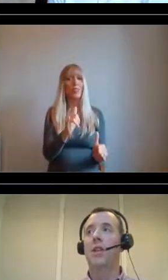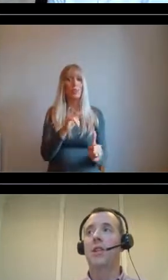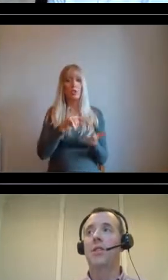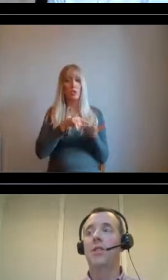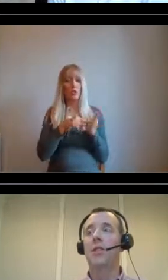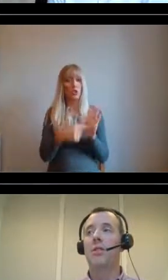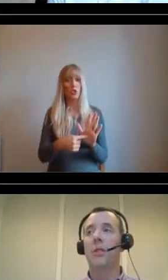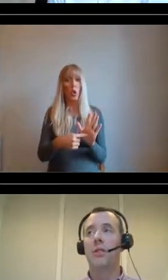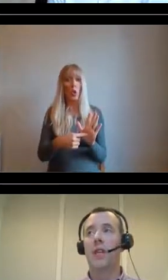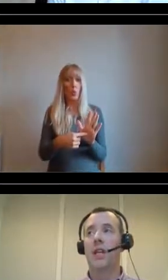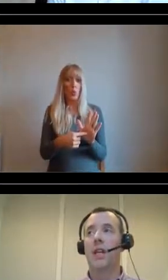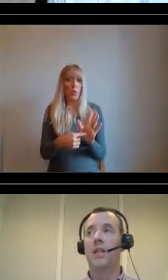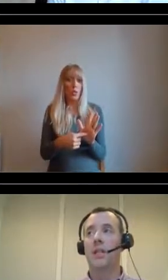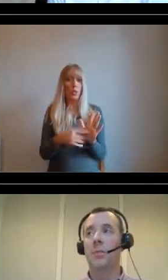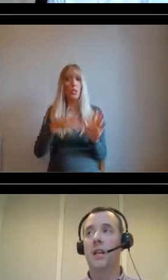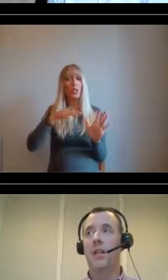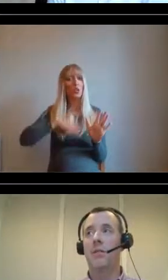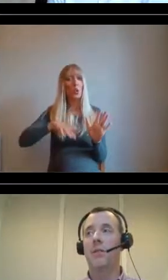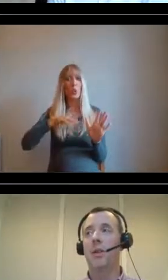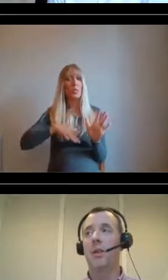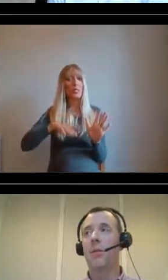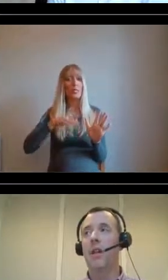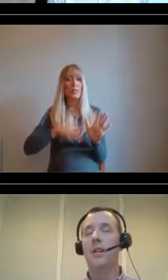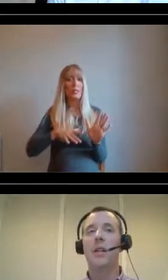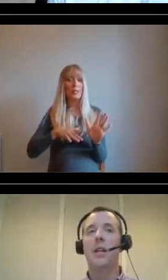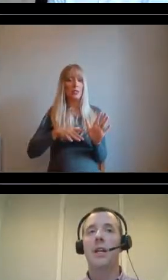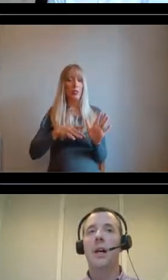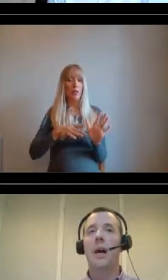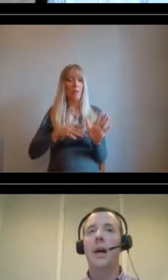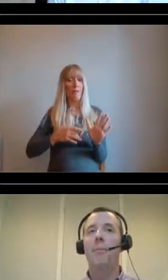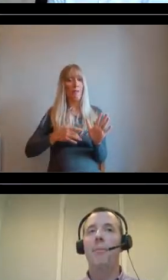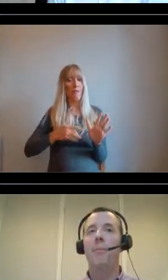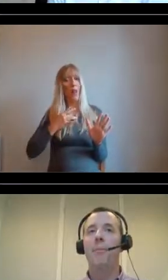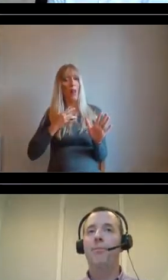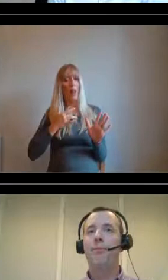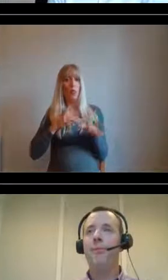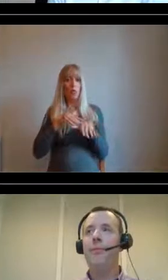that it's not anticipated to be required.